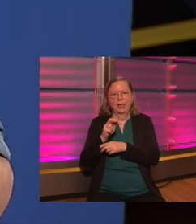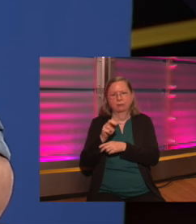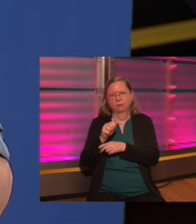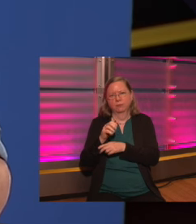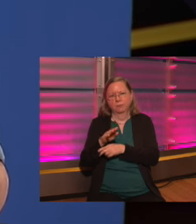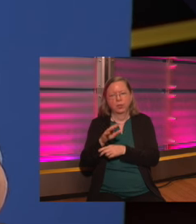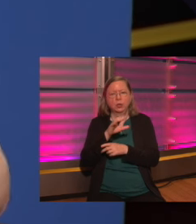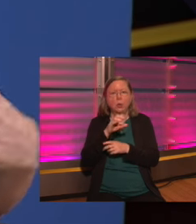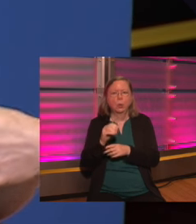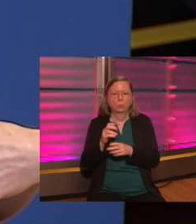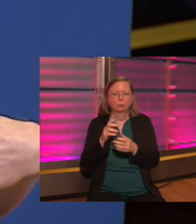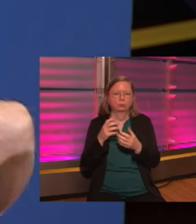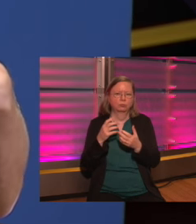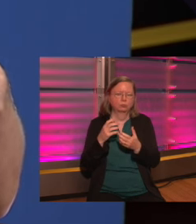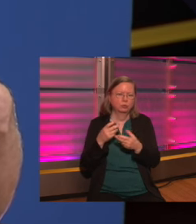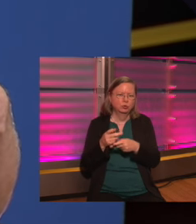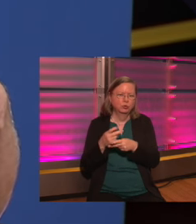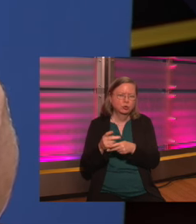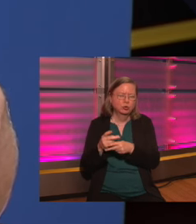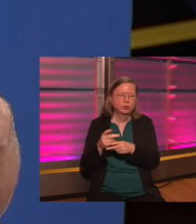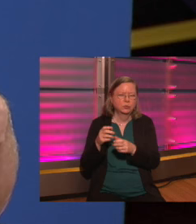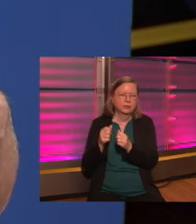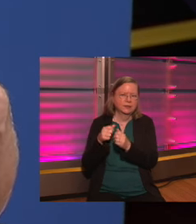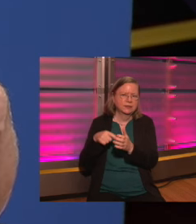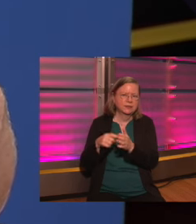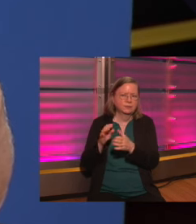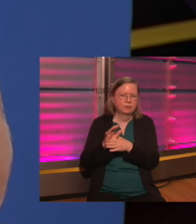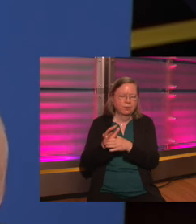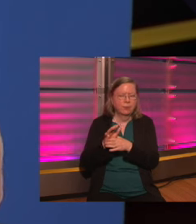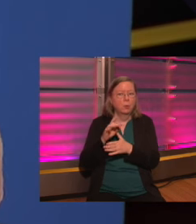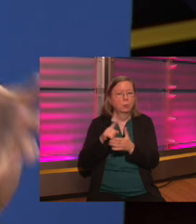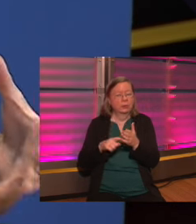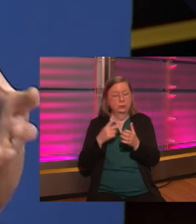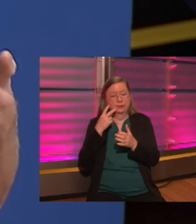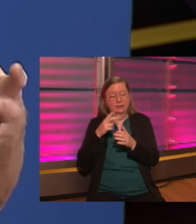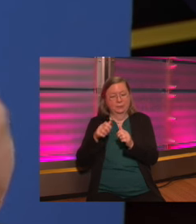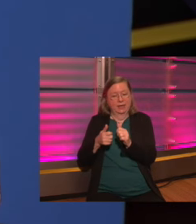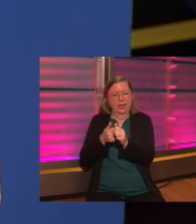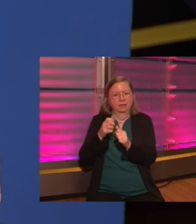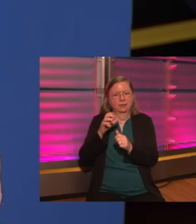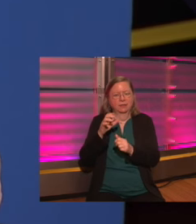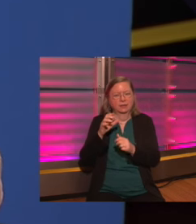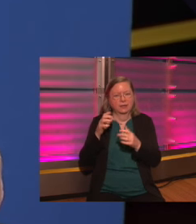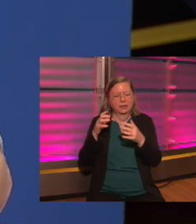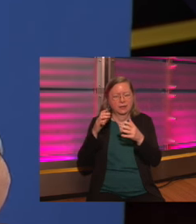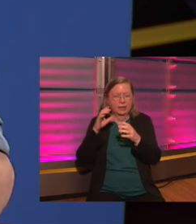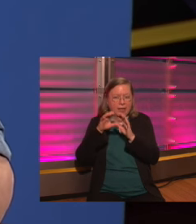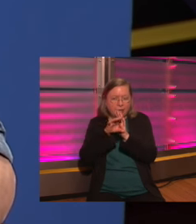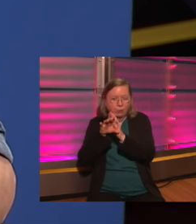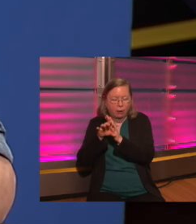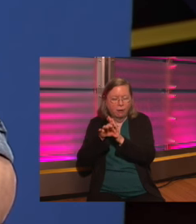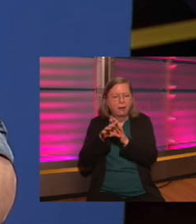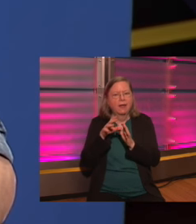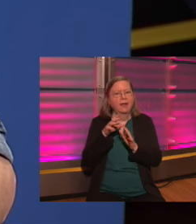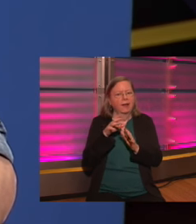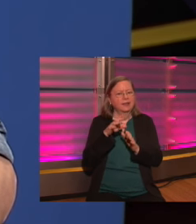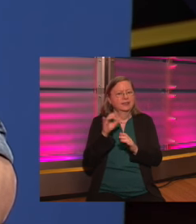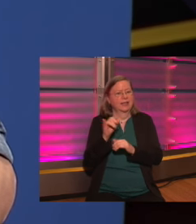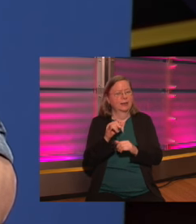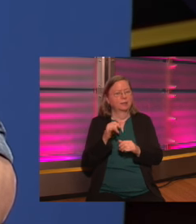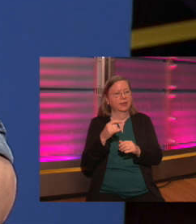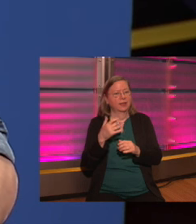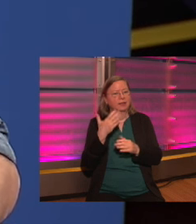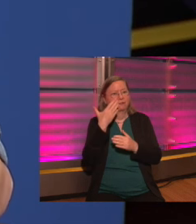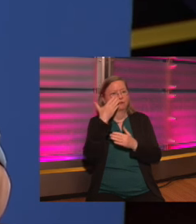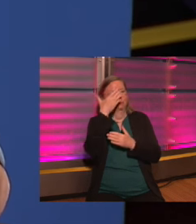of what you see behind camera is actually what you see on camera, is actually, you know, Arabs and Americans coming together to try to create something. And so they're willing to